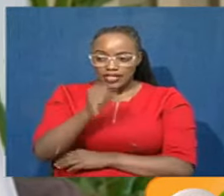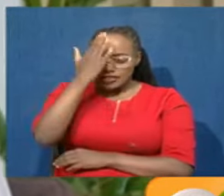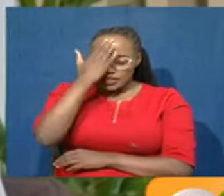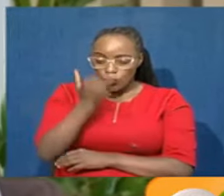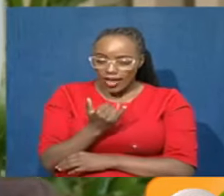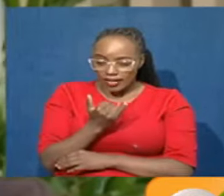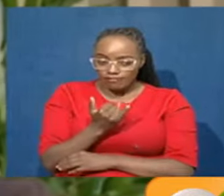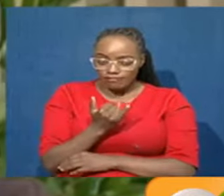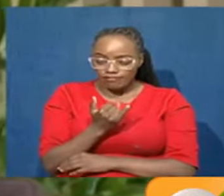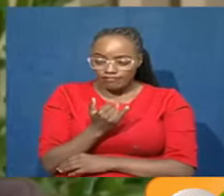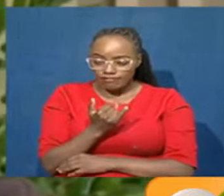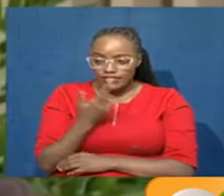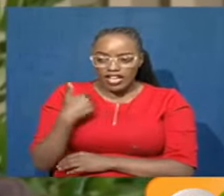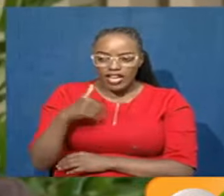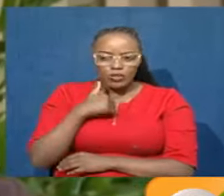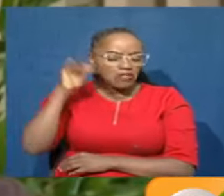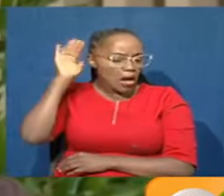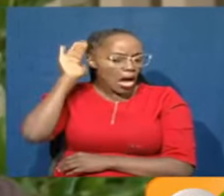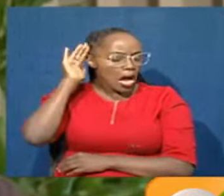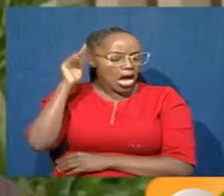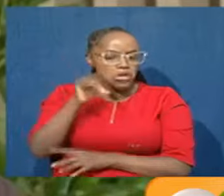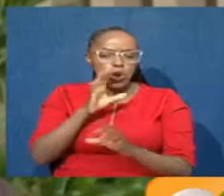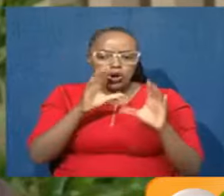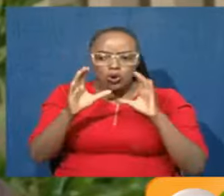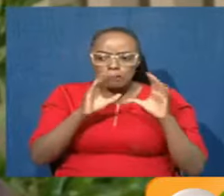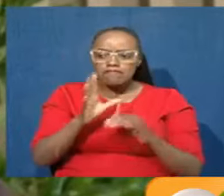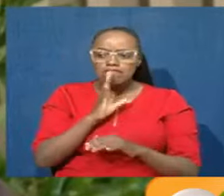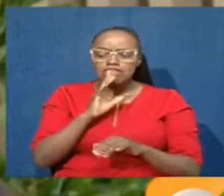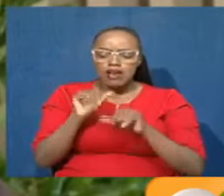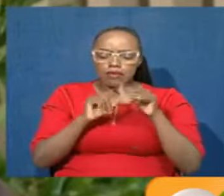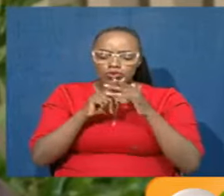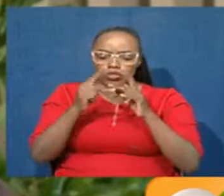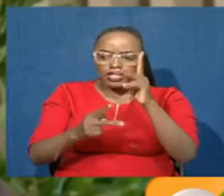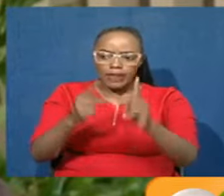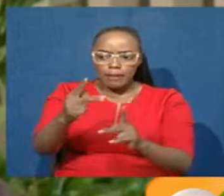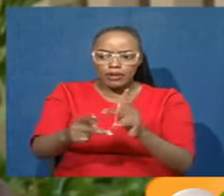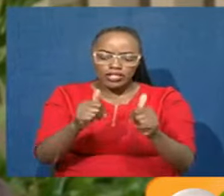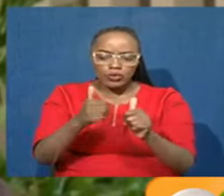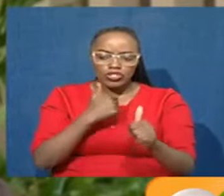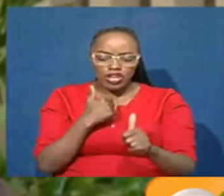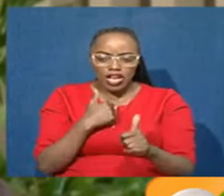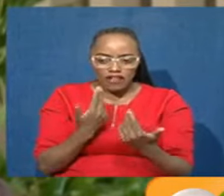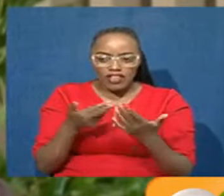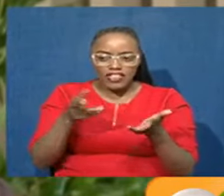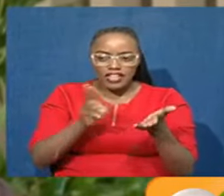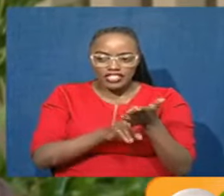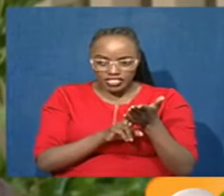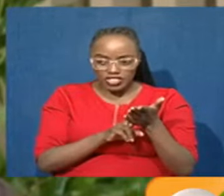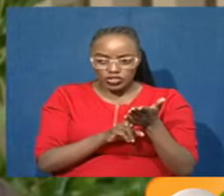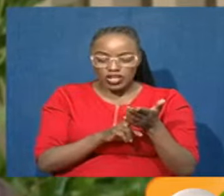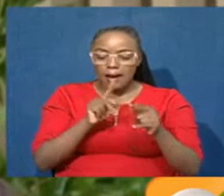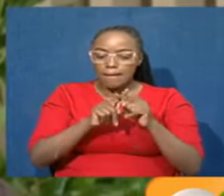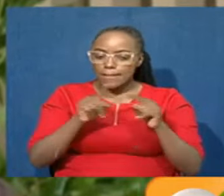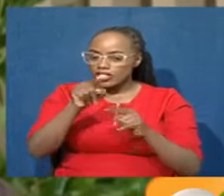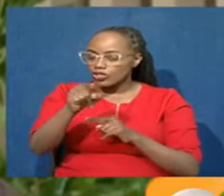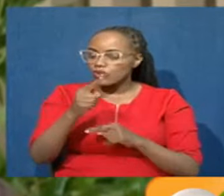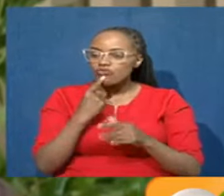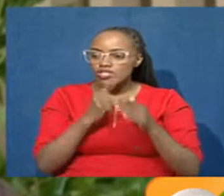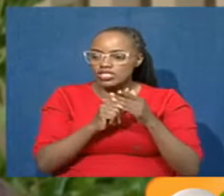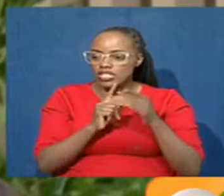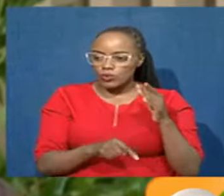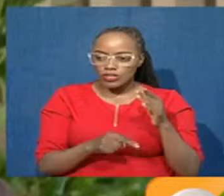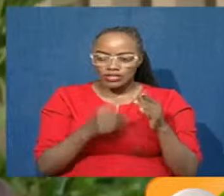because we've been hearing you communicating, speaking about the progress that has been made in terms of registration. But what would you say